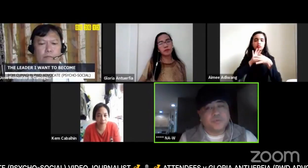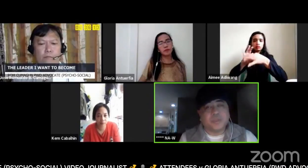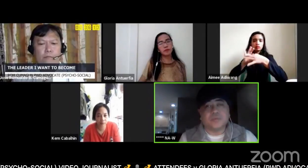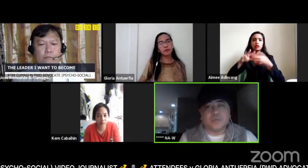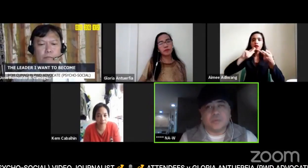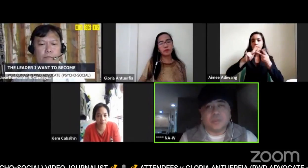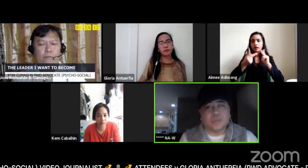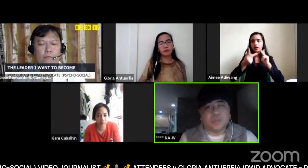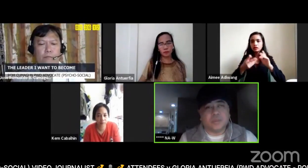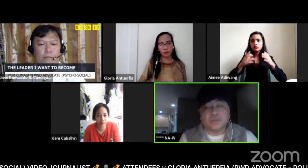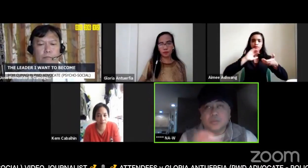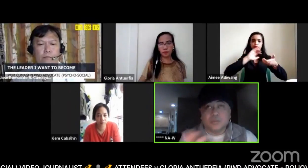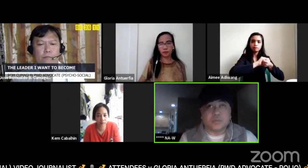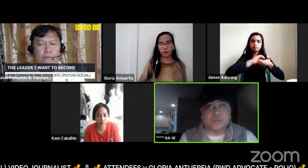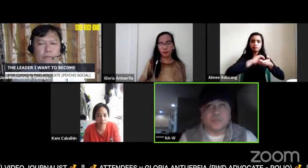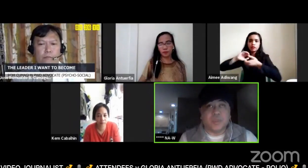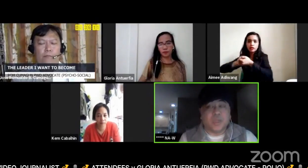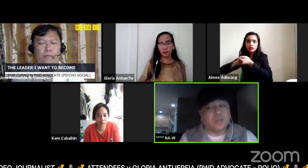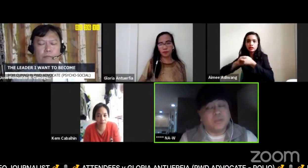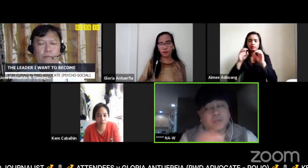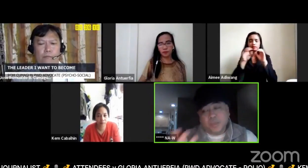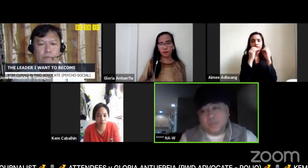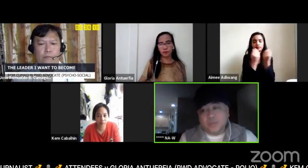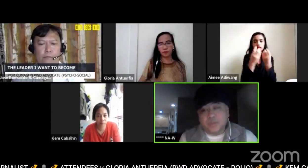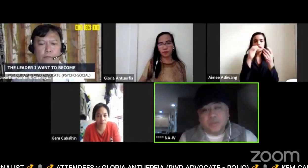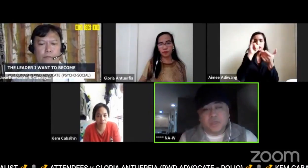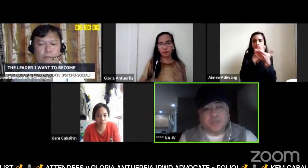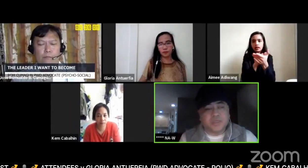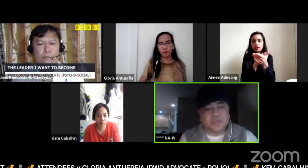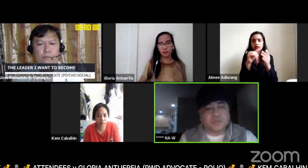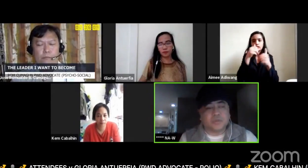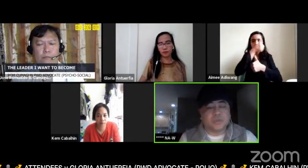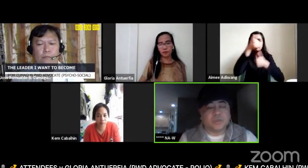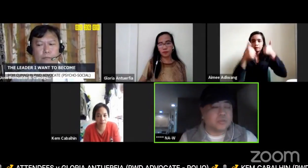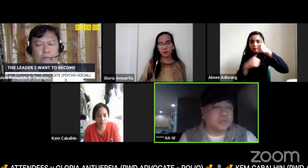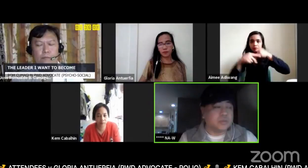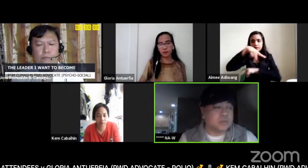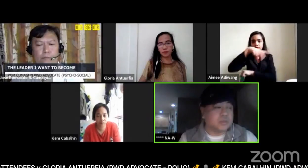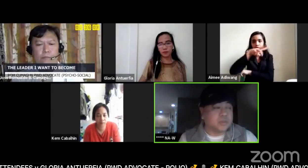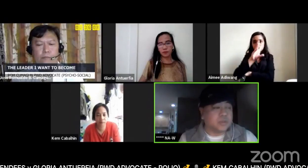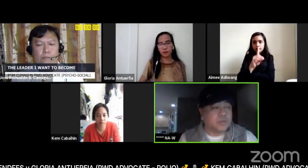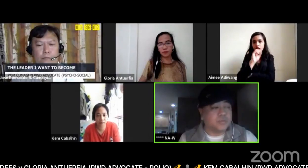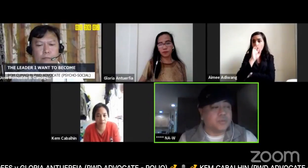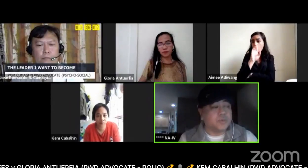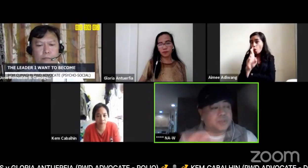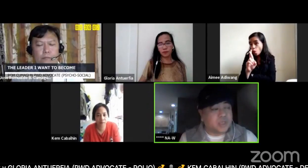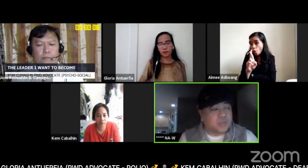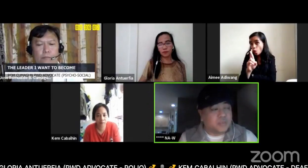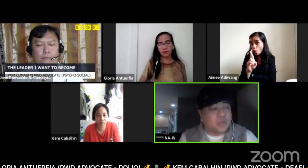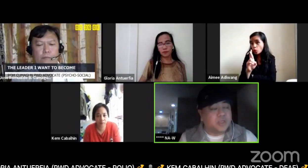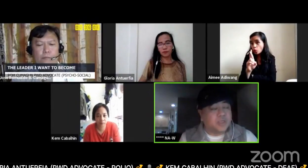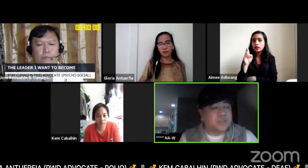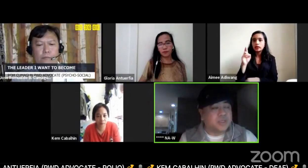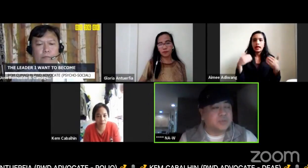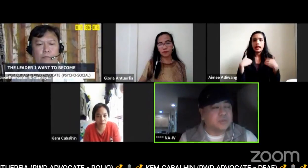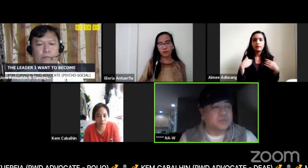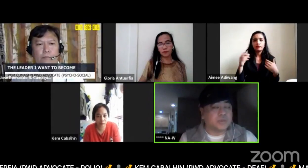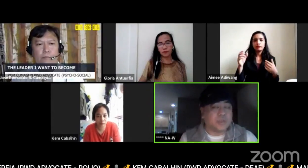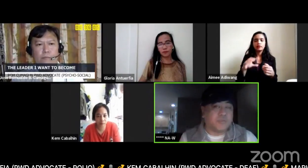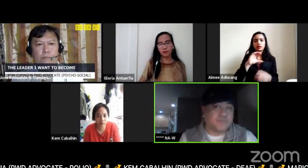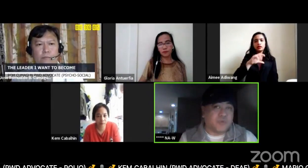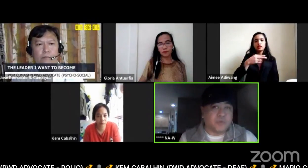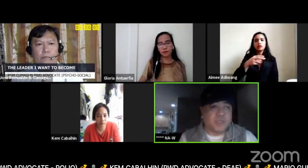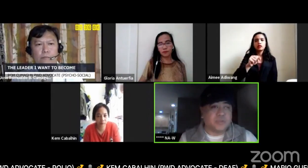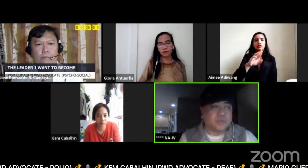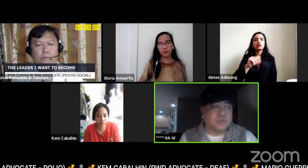like-minded groups, then those could be other PWD organizations, or there could be charitable